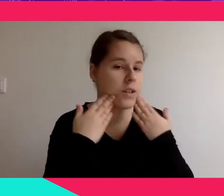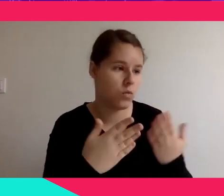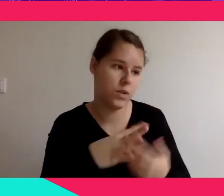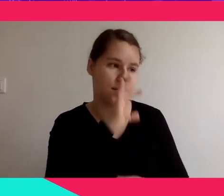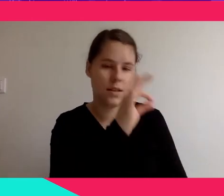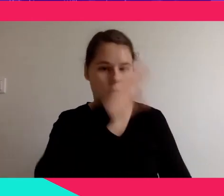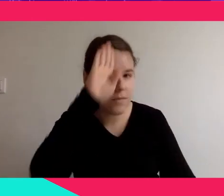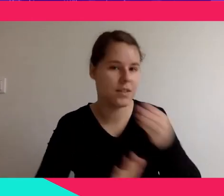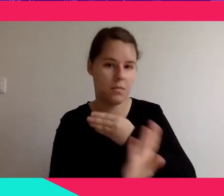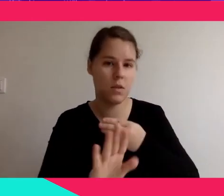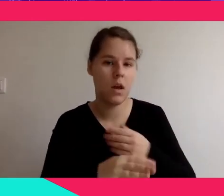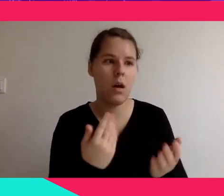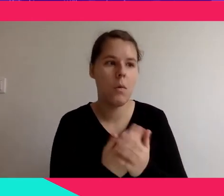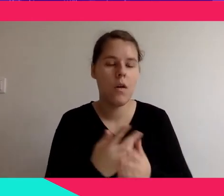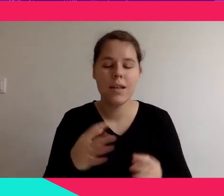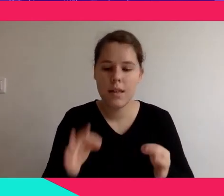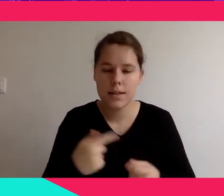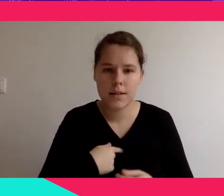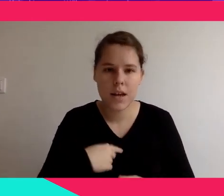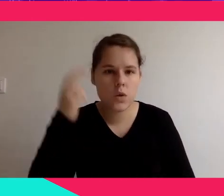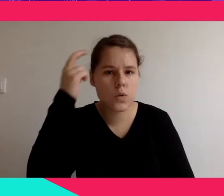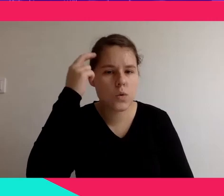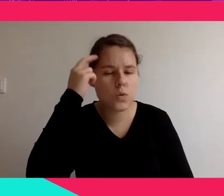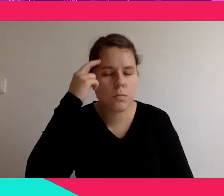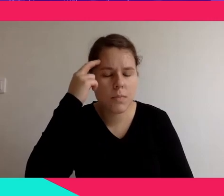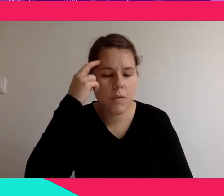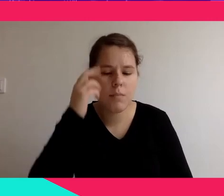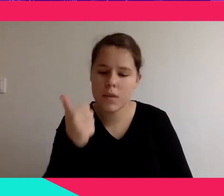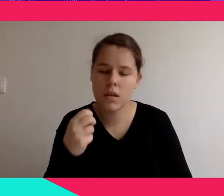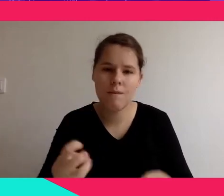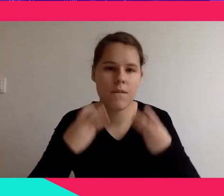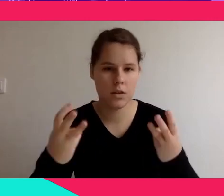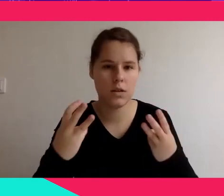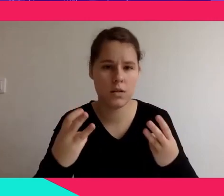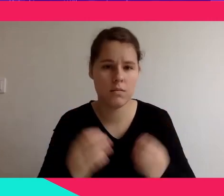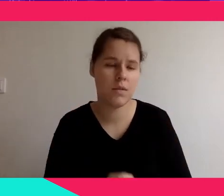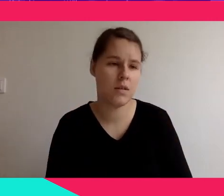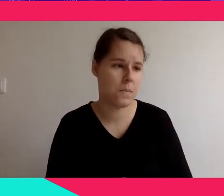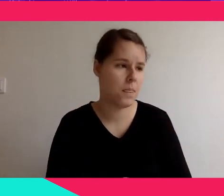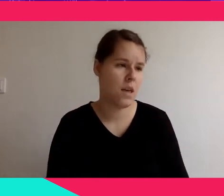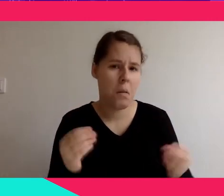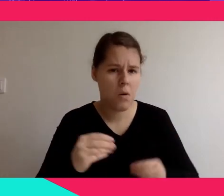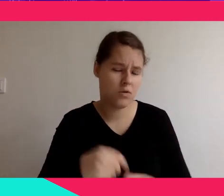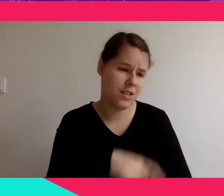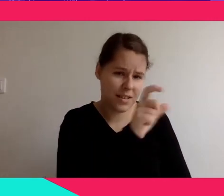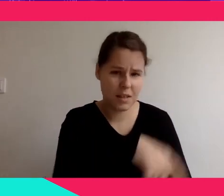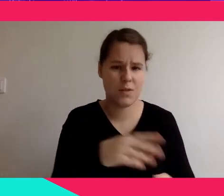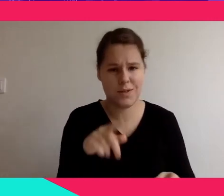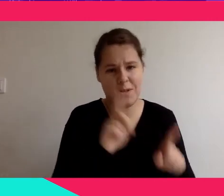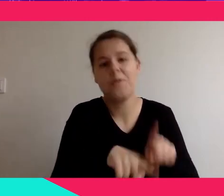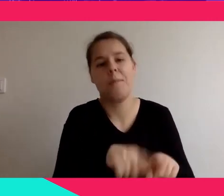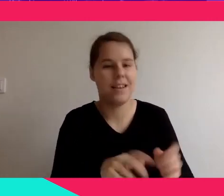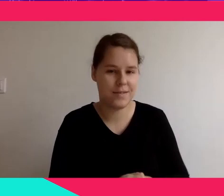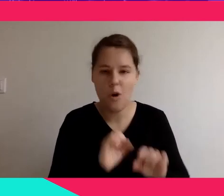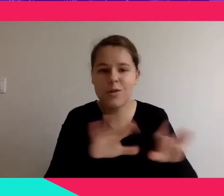thing that I think is an obvious thing for you, obviously, but I think it's not that obvious for many of us.